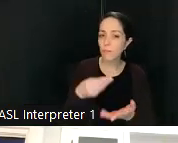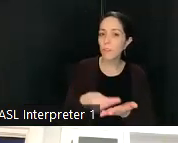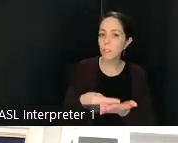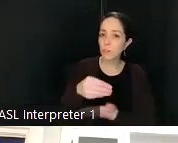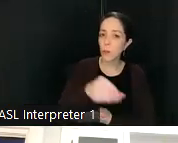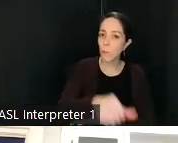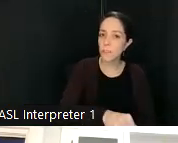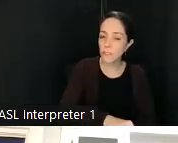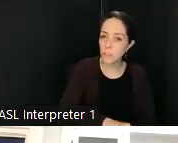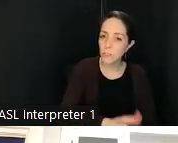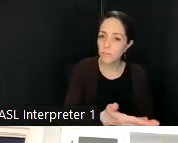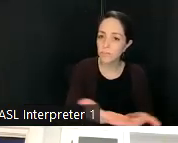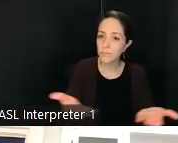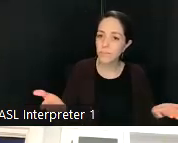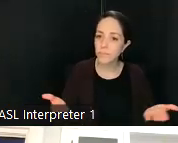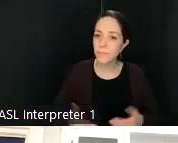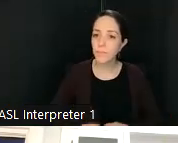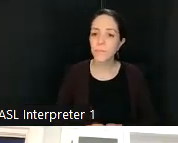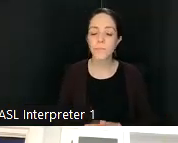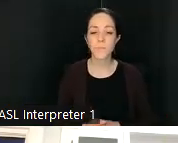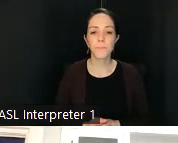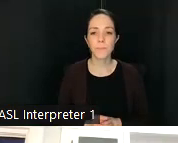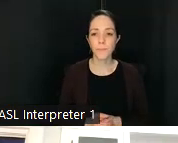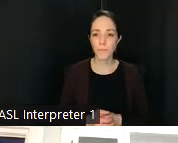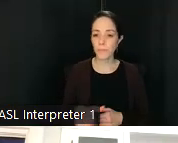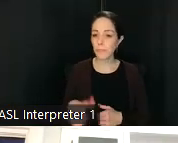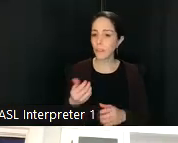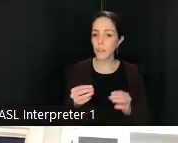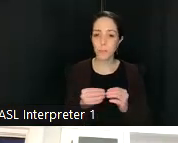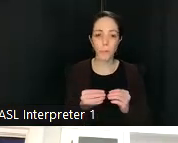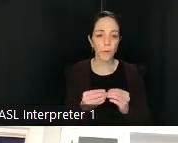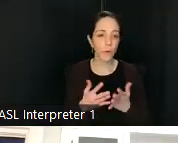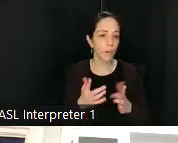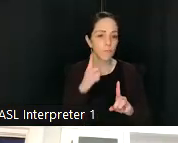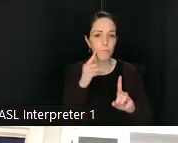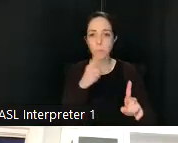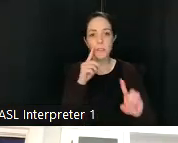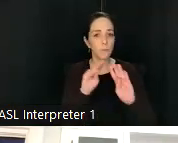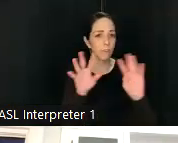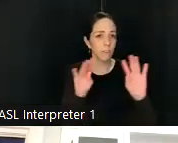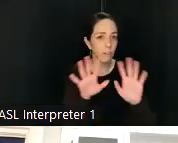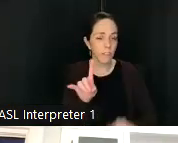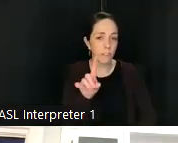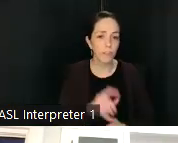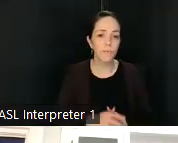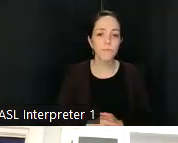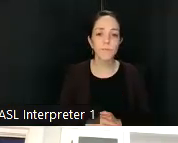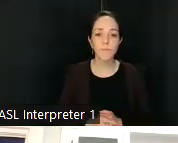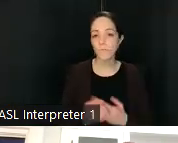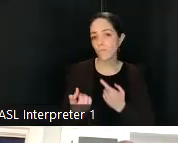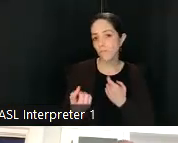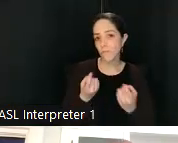compensation at this moment? Any other points of clarification,